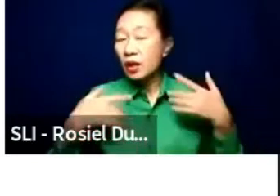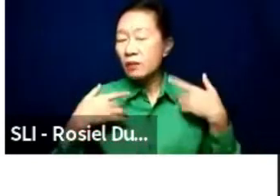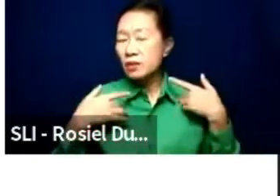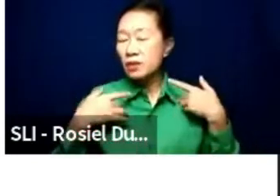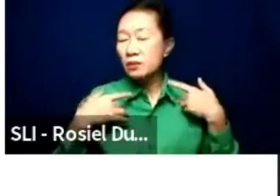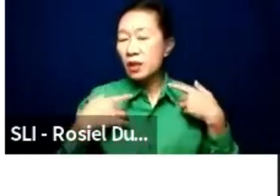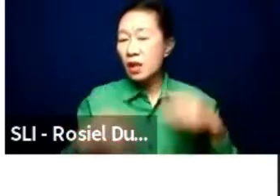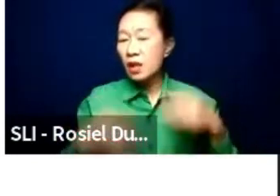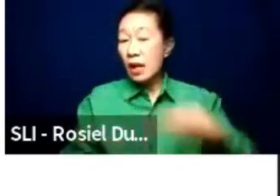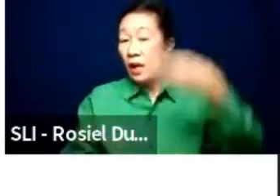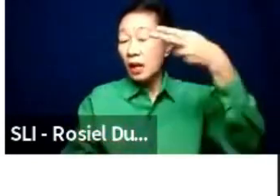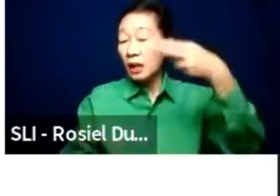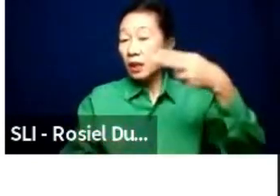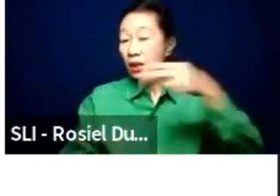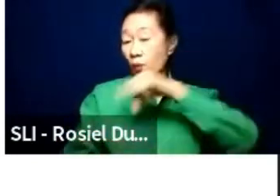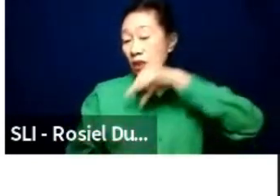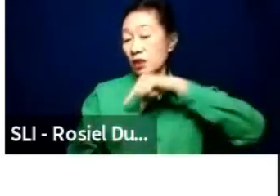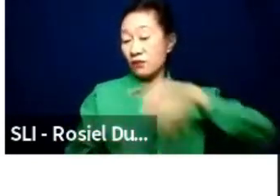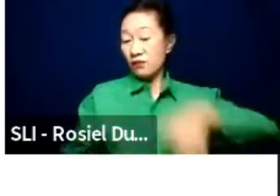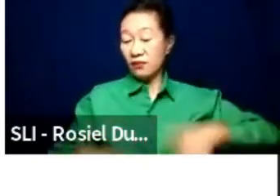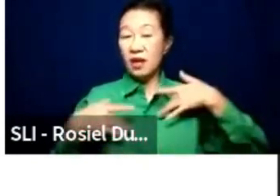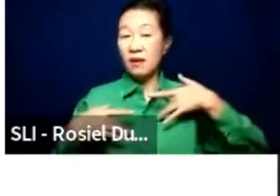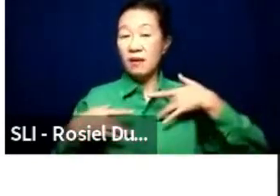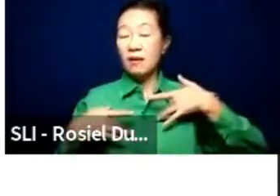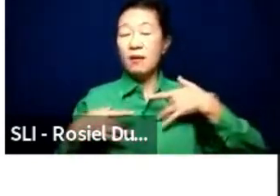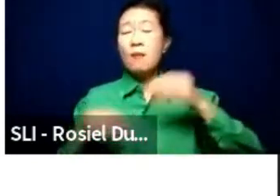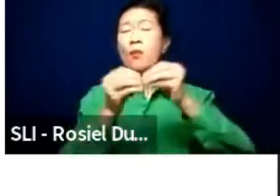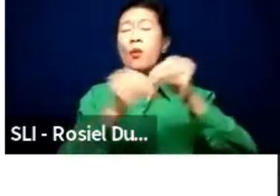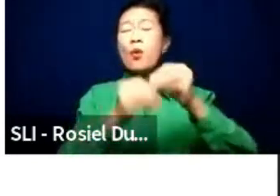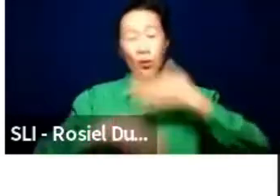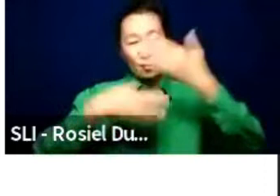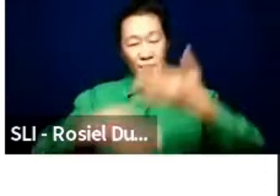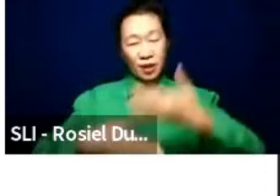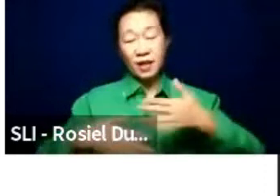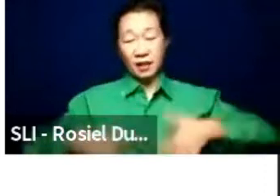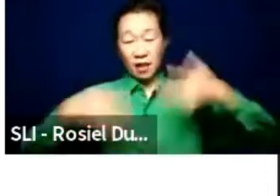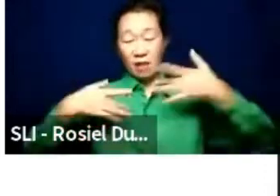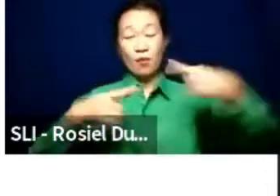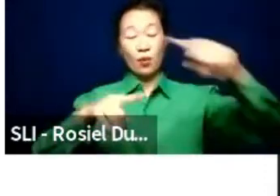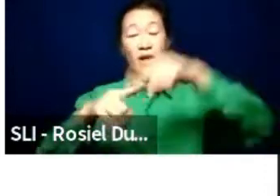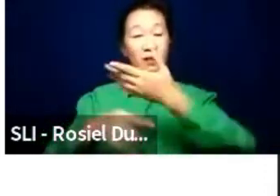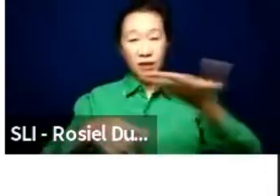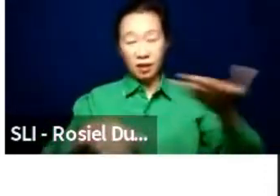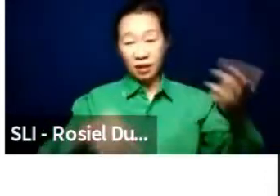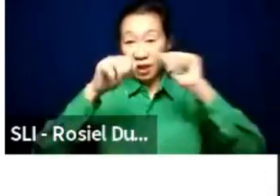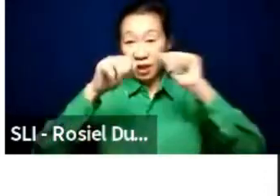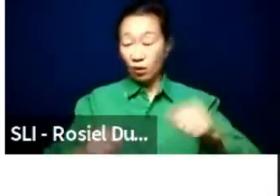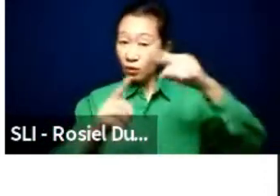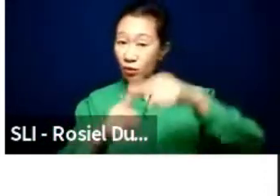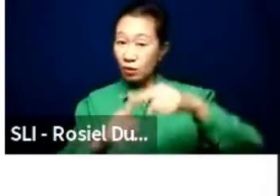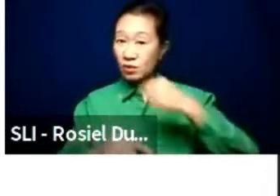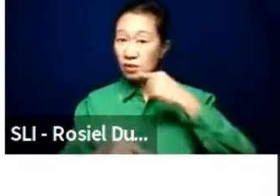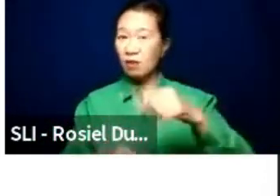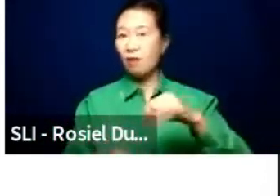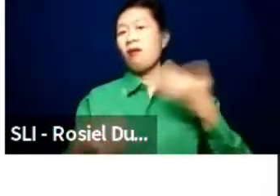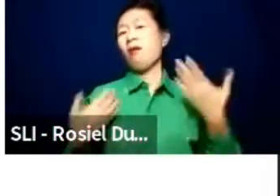life. Mas masaya yung buhay nila, mas maganda yung buhay nila when they are able to say na, I hold a